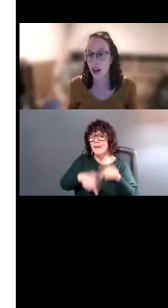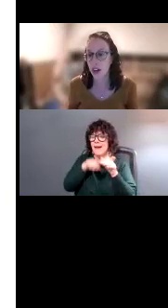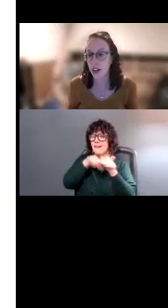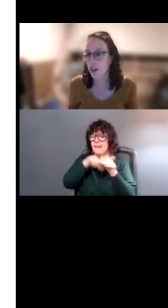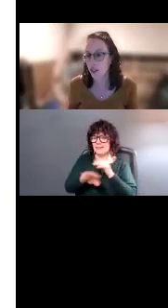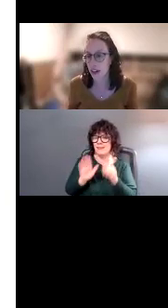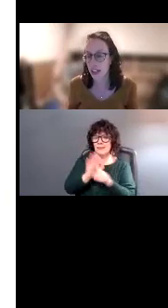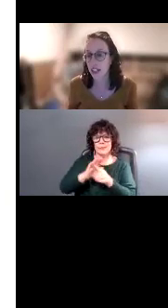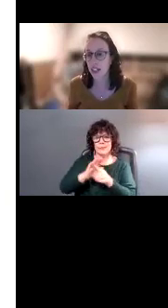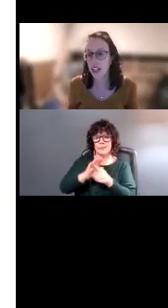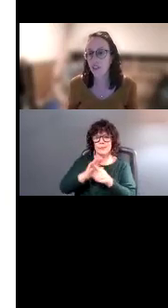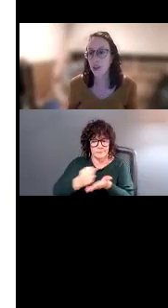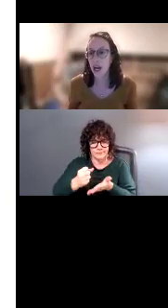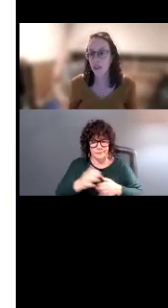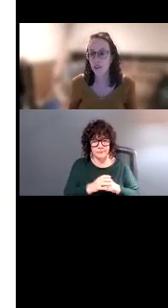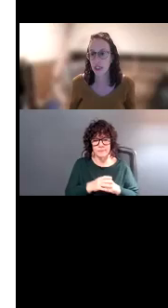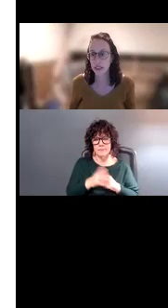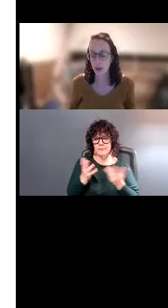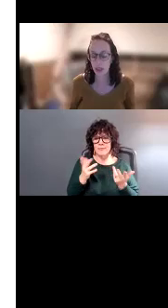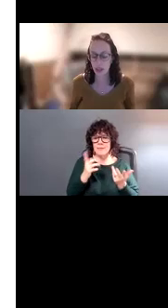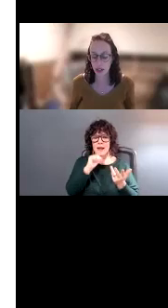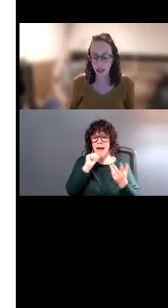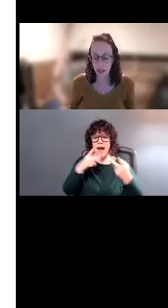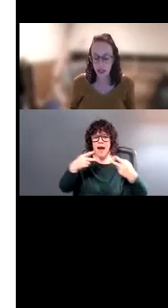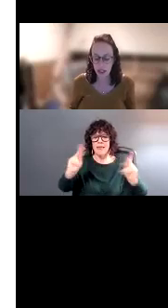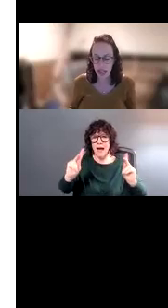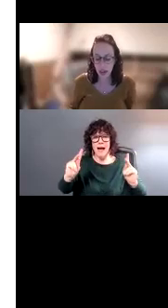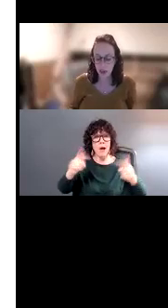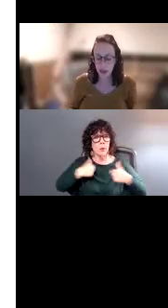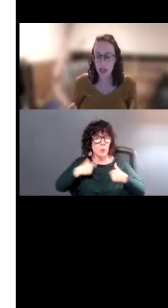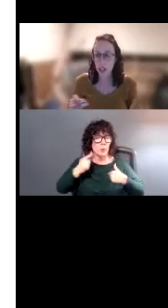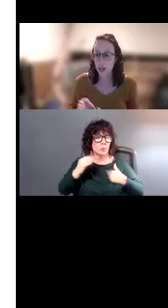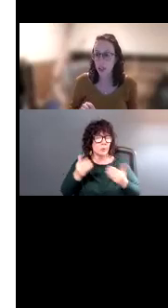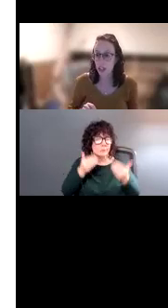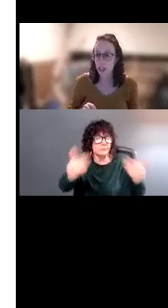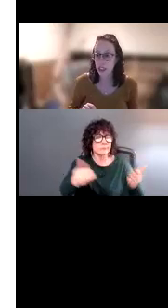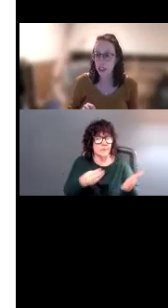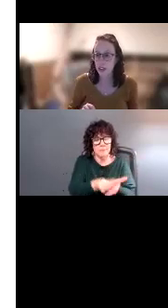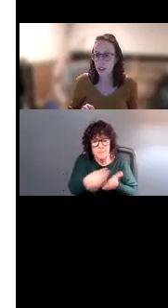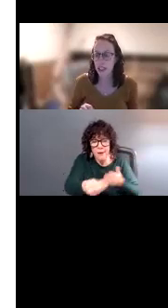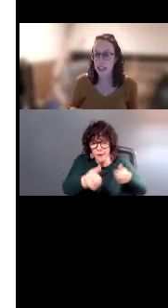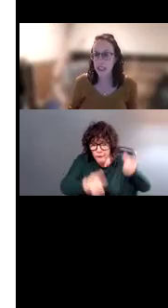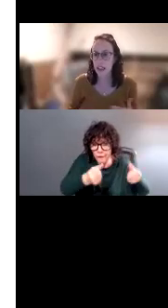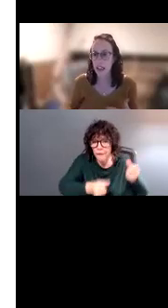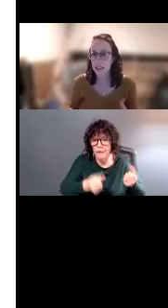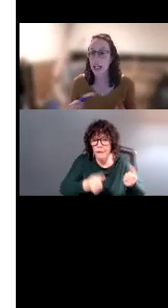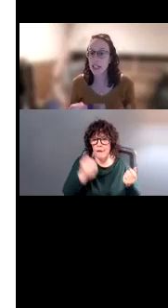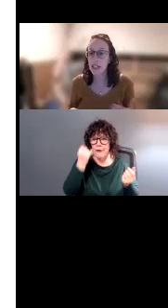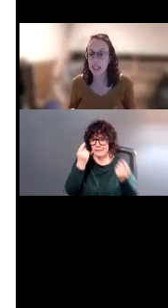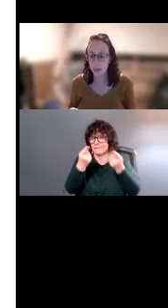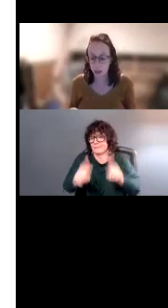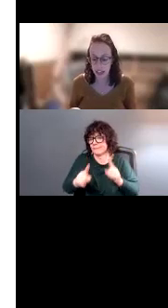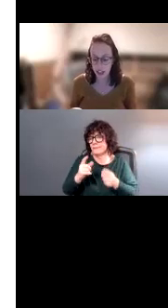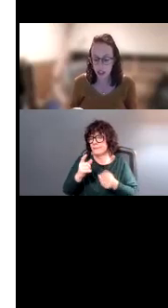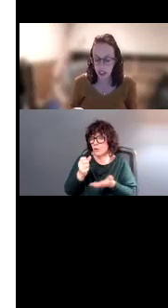new car on credit if you have a freeze going on. Now, an alert is